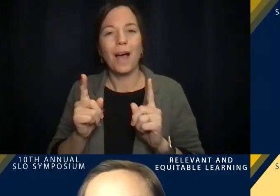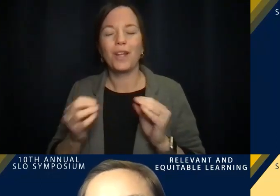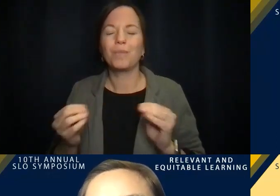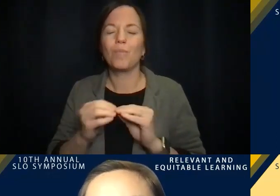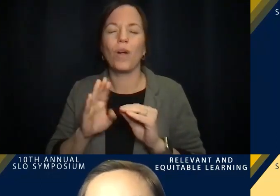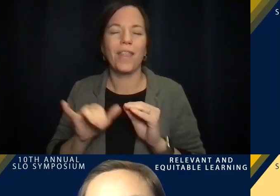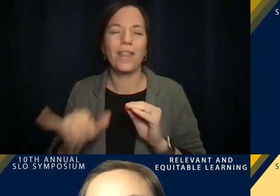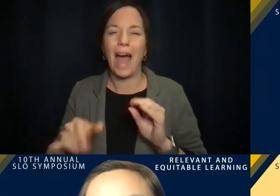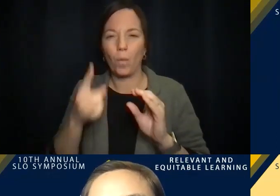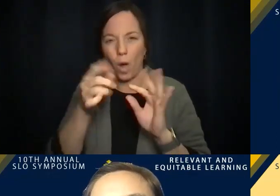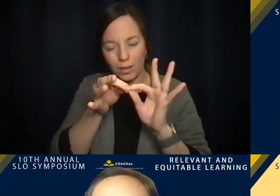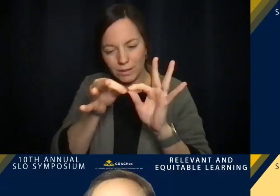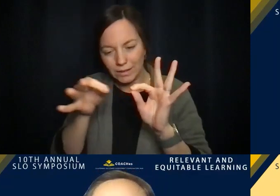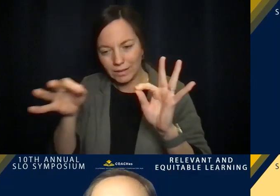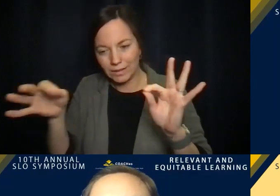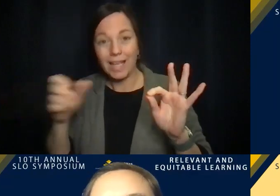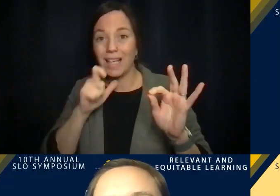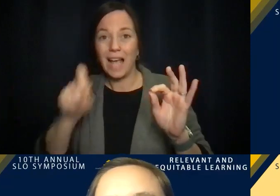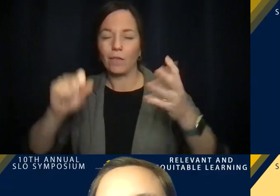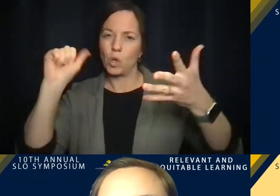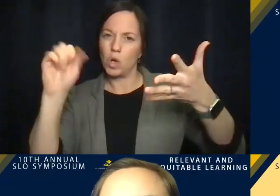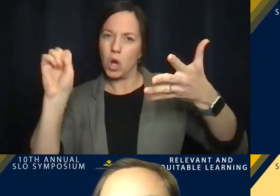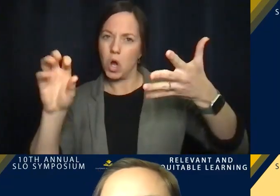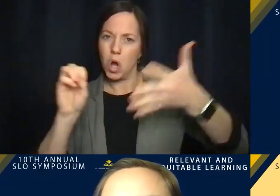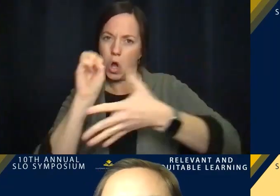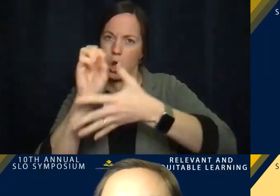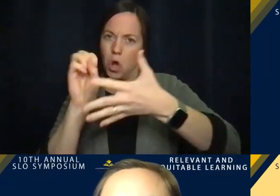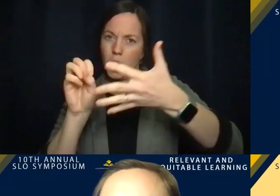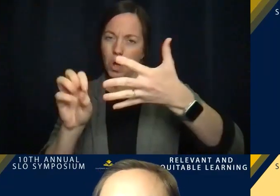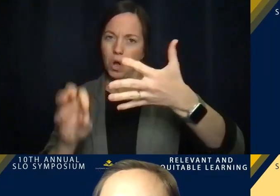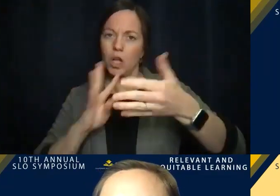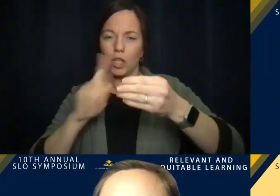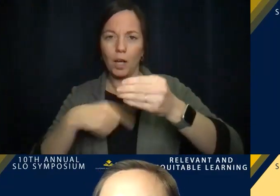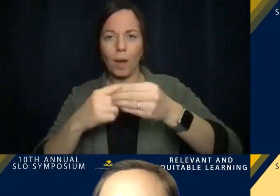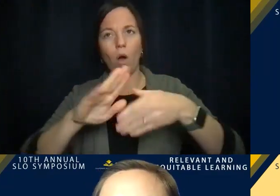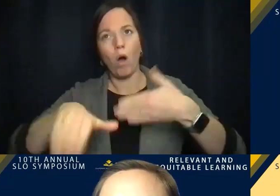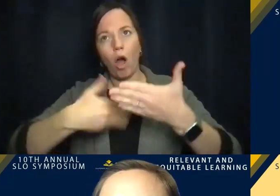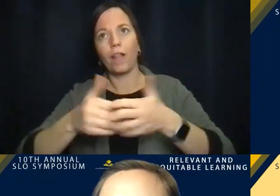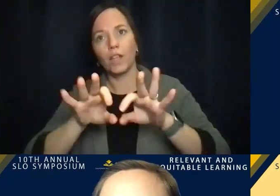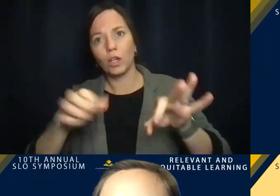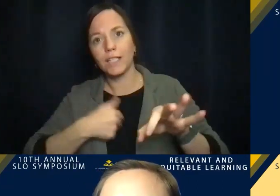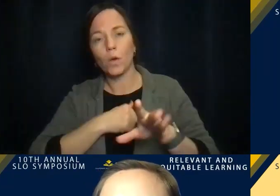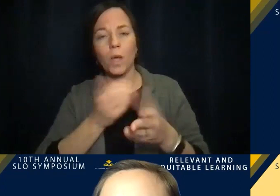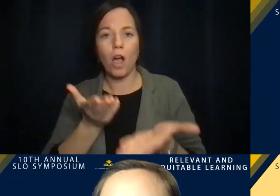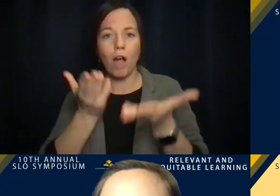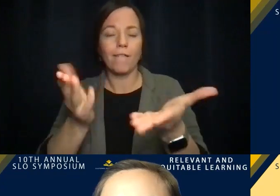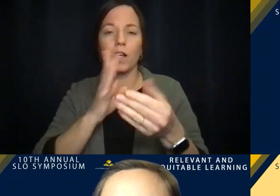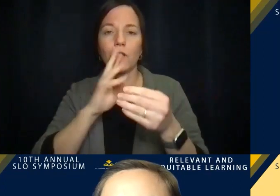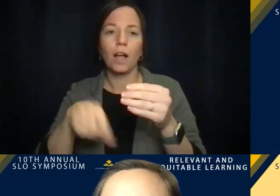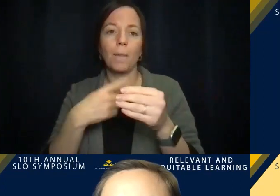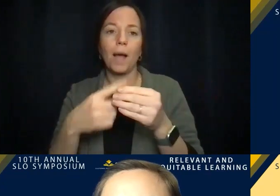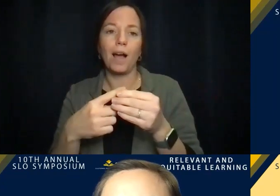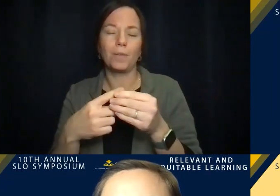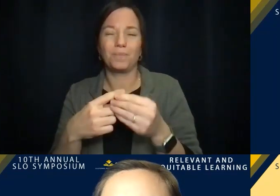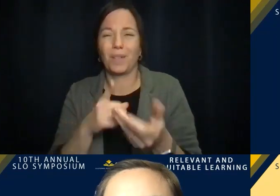than that. So it doesn't have to be a laundry list of, you know, we're going to talk about all of the types of degrees we give, We're going to talk about, because, you